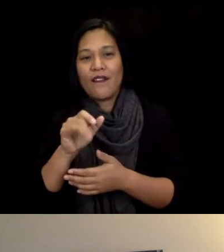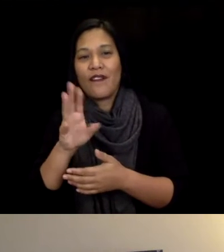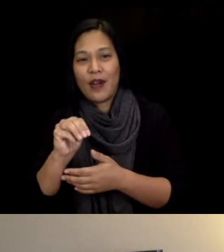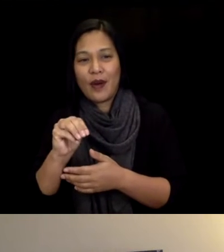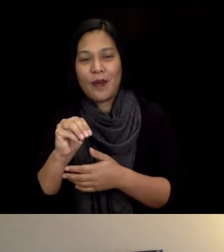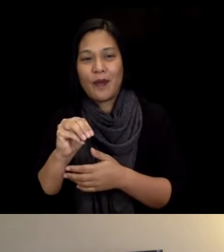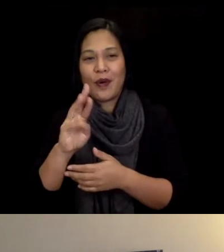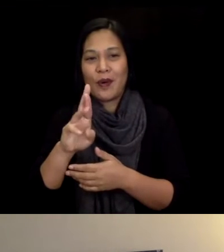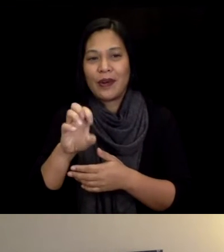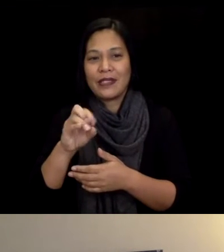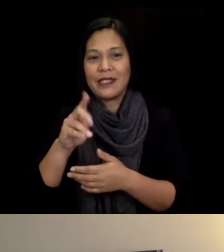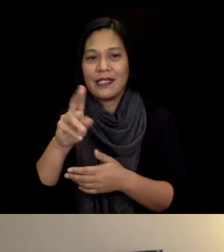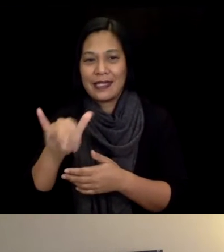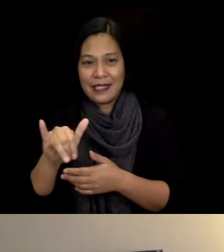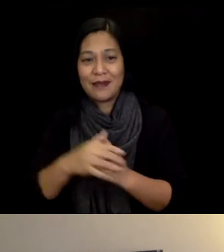via year-round